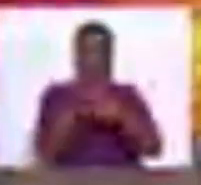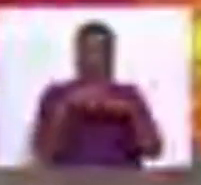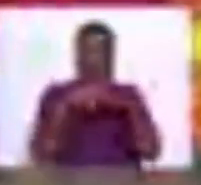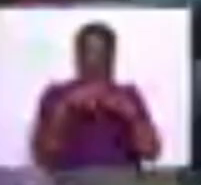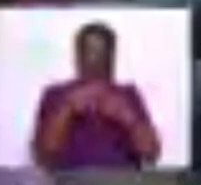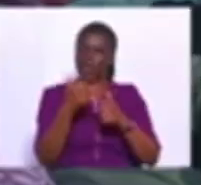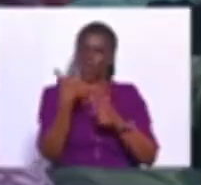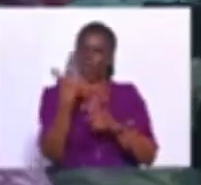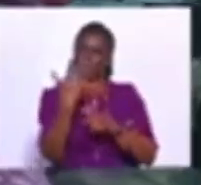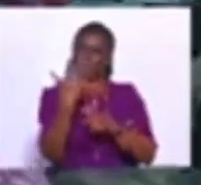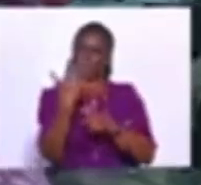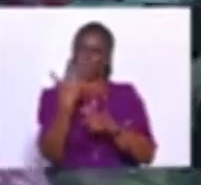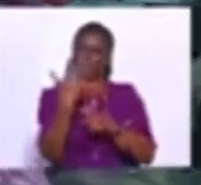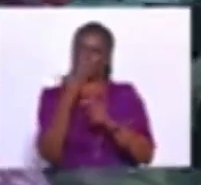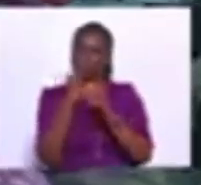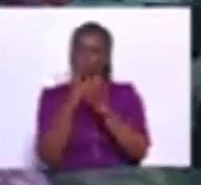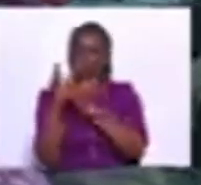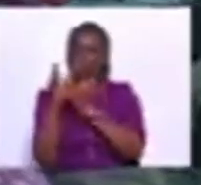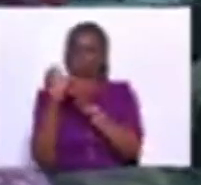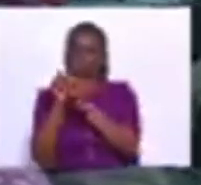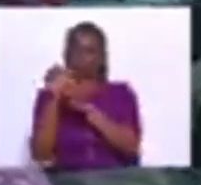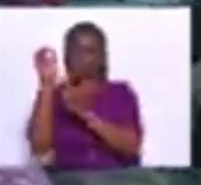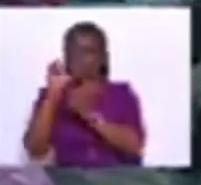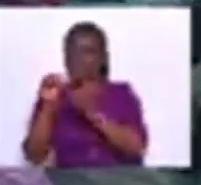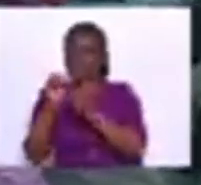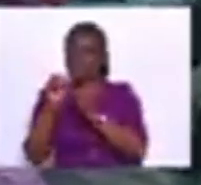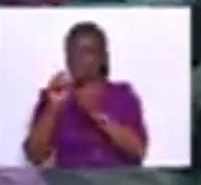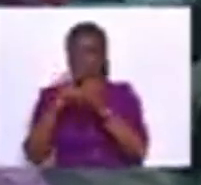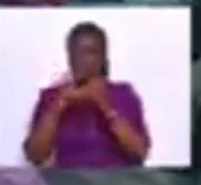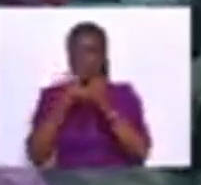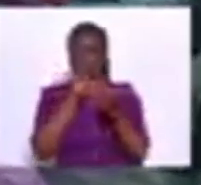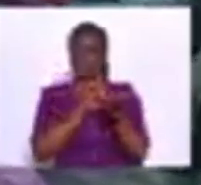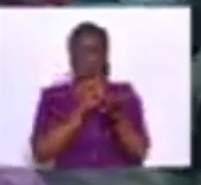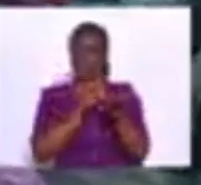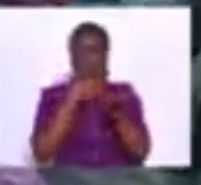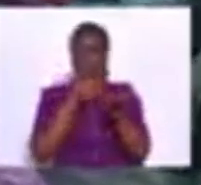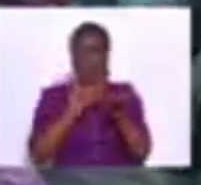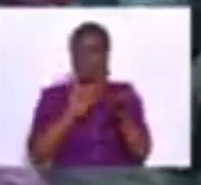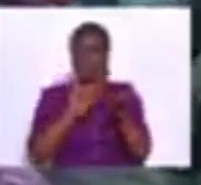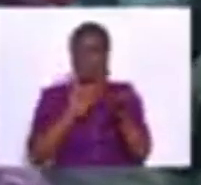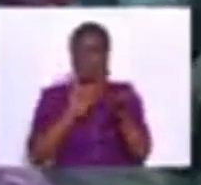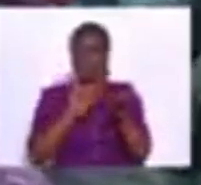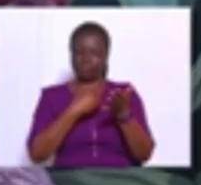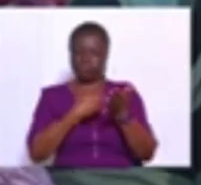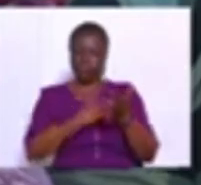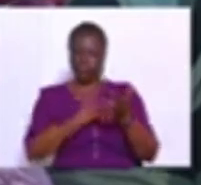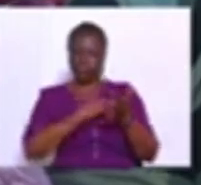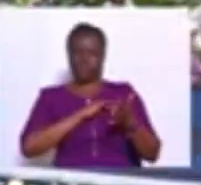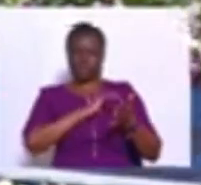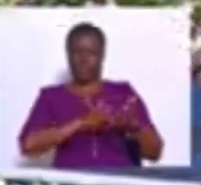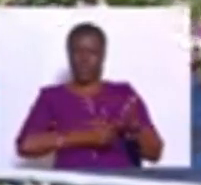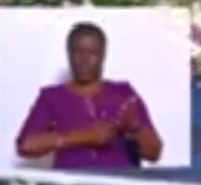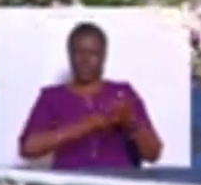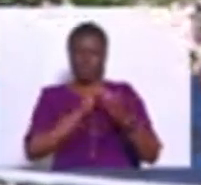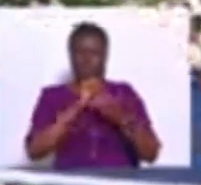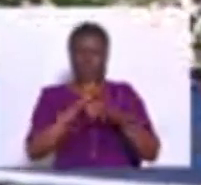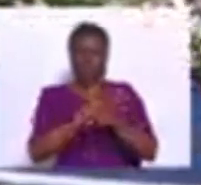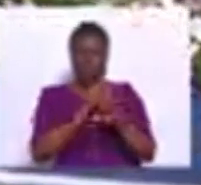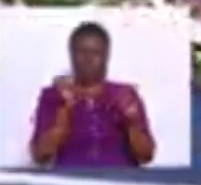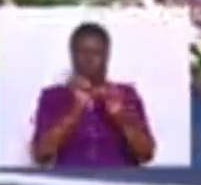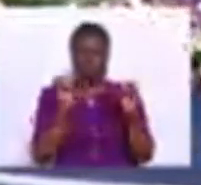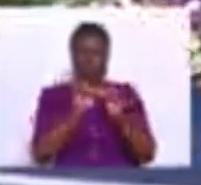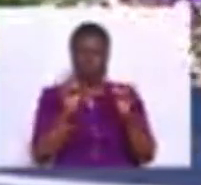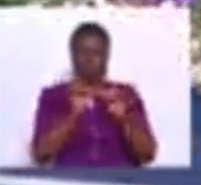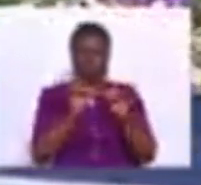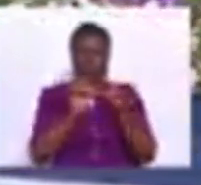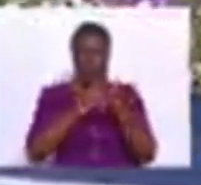cancer. So her doctor told her this, and so she said, look, I don't want to get breast cancer, So what I'm going to do is have a mastectomy.